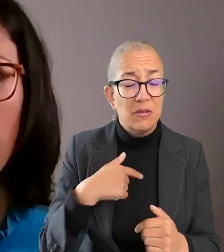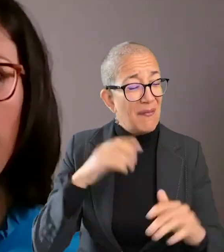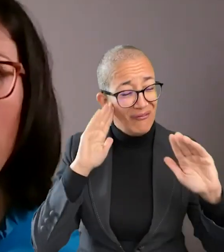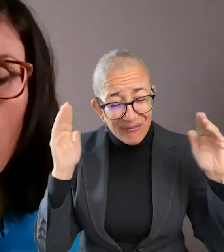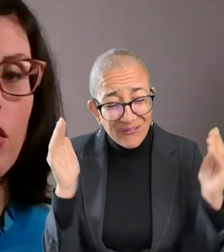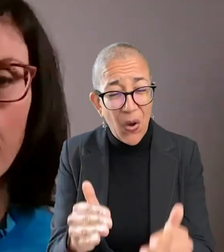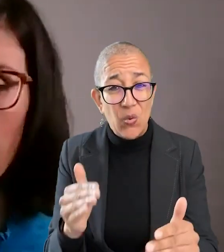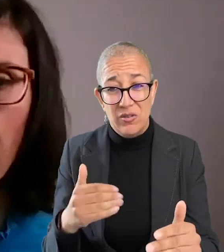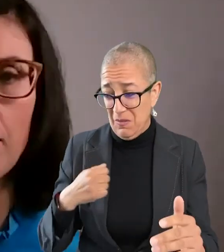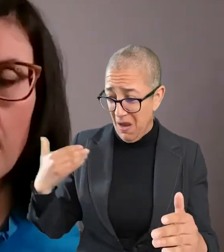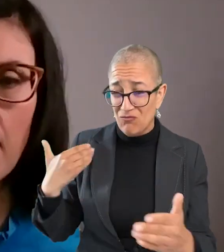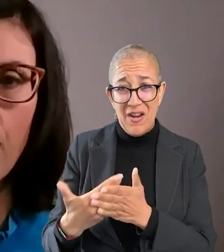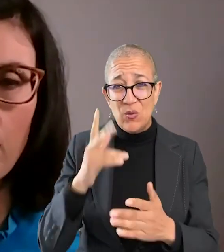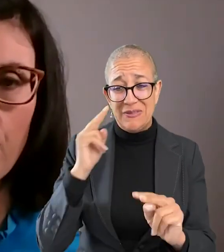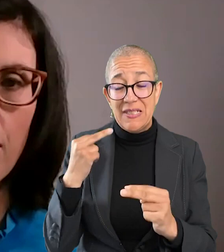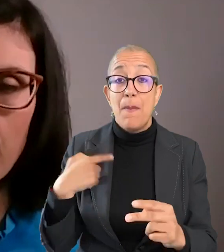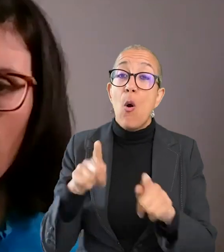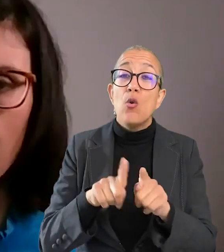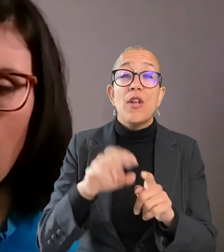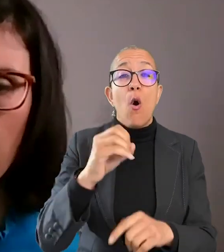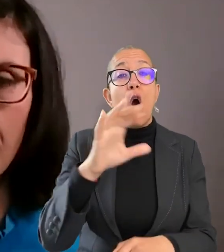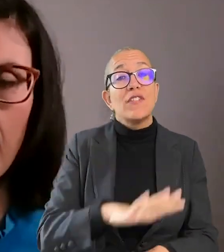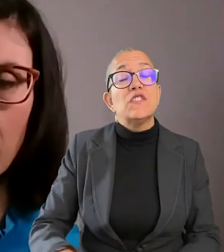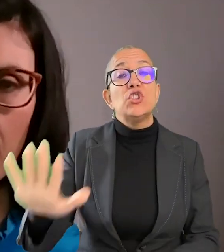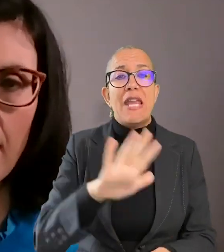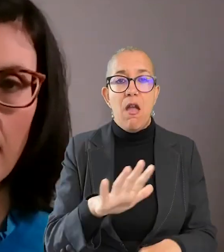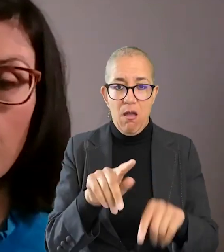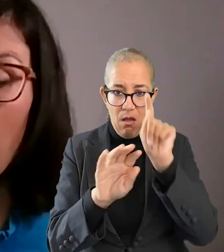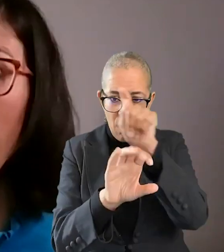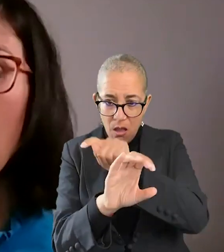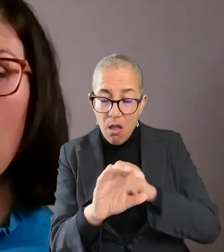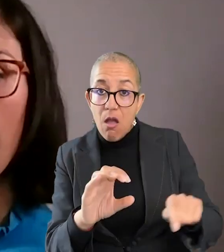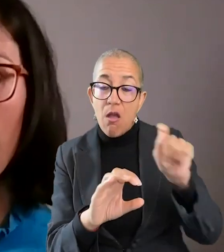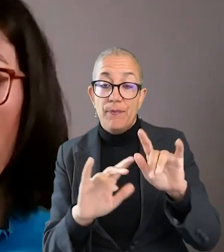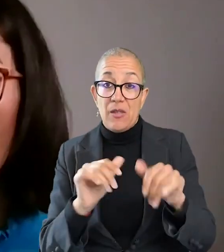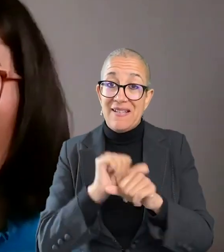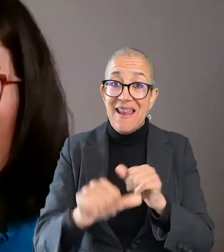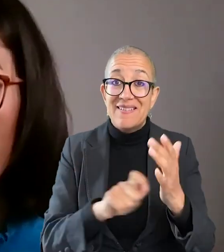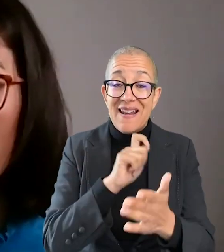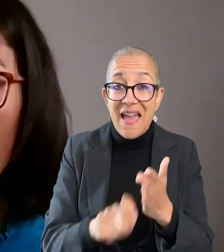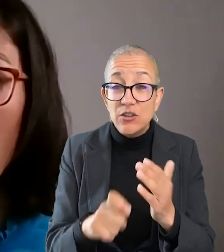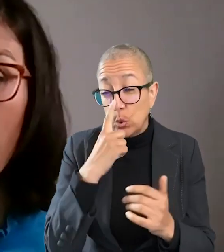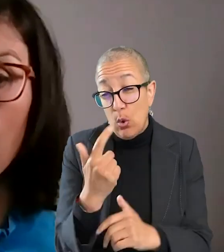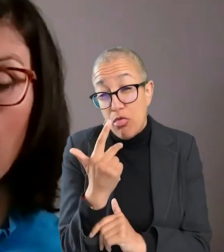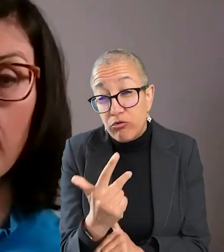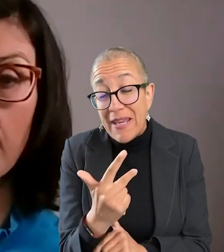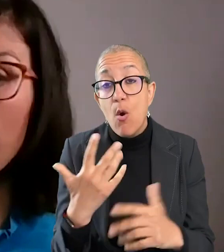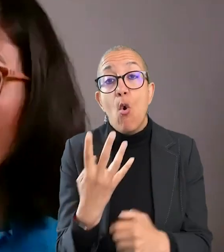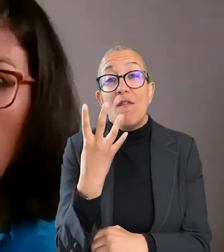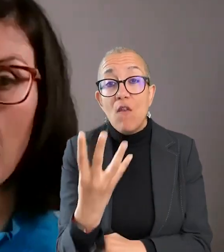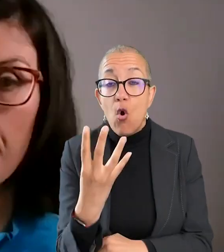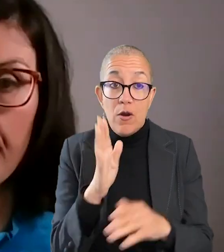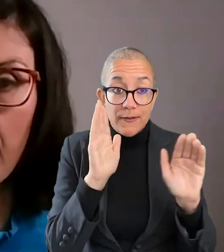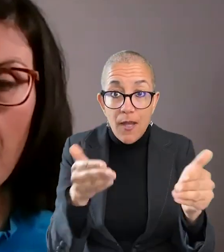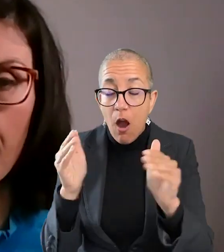record in my seat here, but also in the surrounding seats of Oxfordshire, there's a good chance that at the next election actually we'll have 3 or maybe even 4 target seats